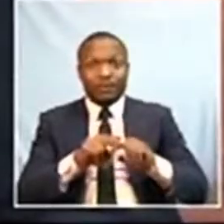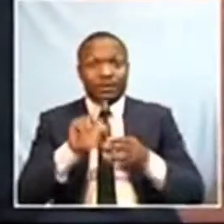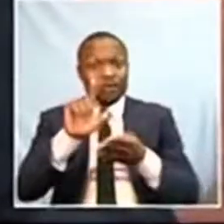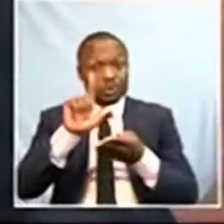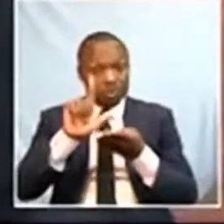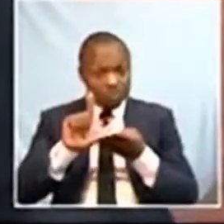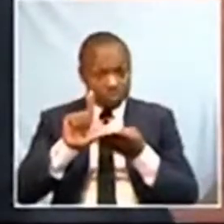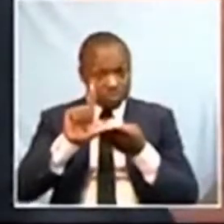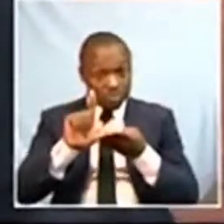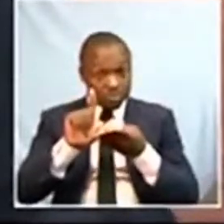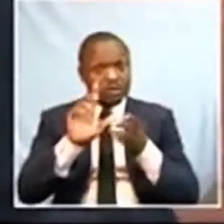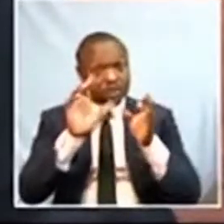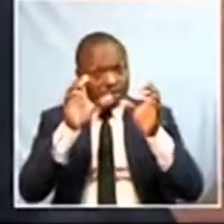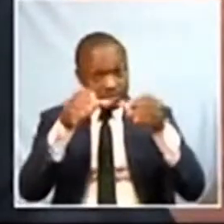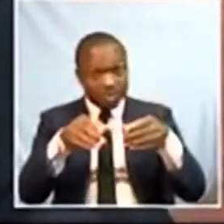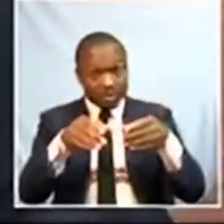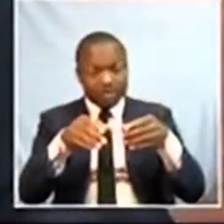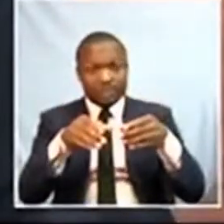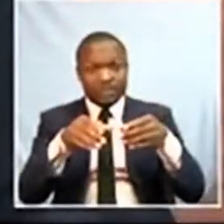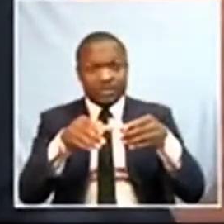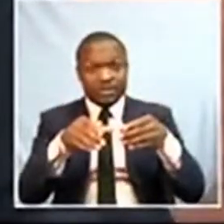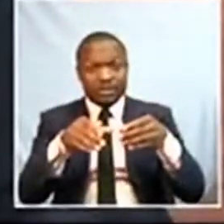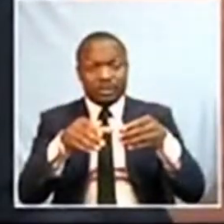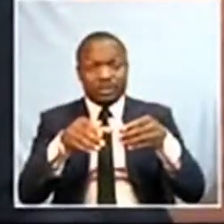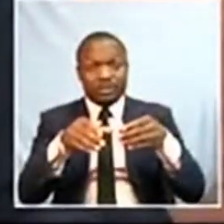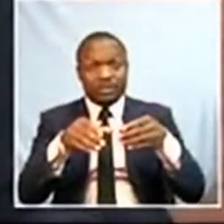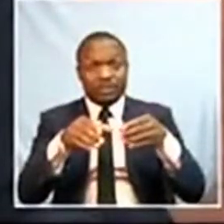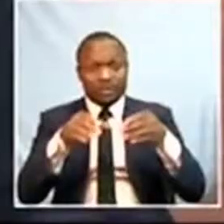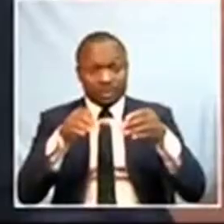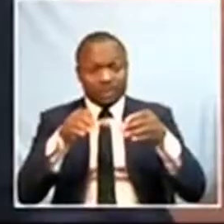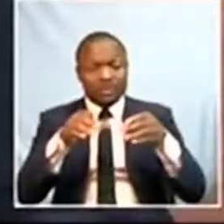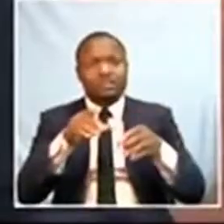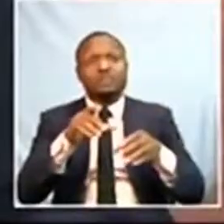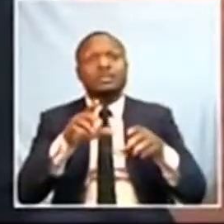LUKULU council is landlord to Mitete council.